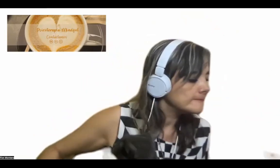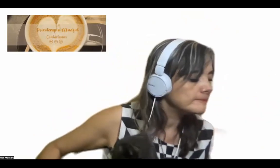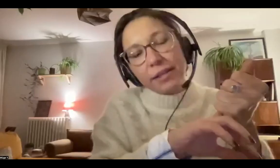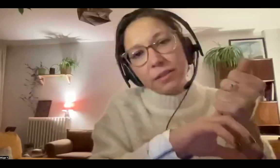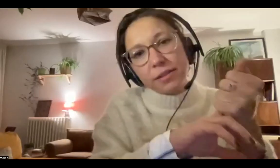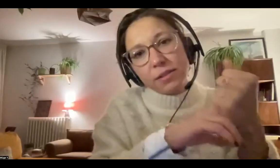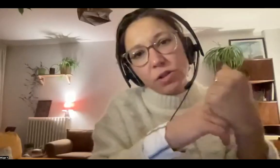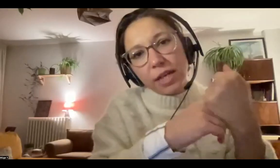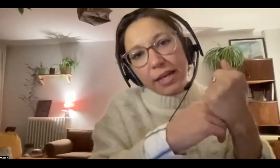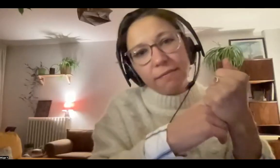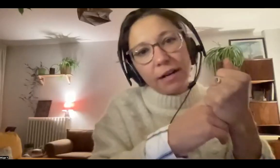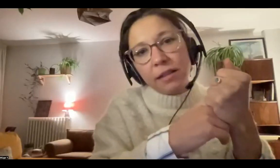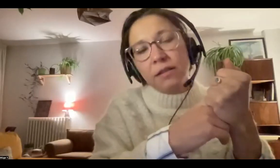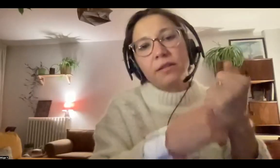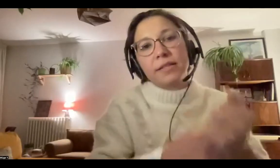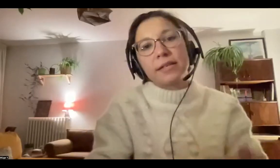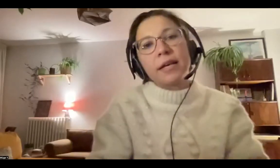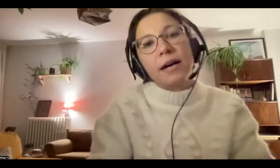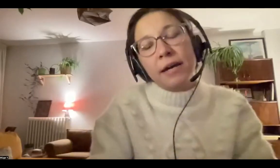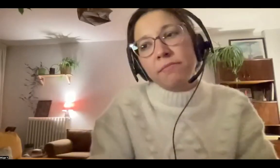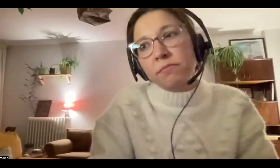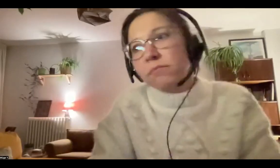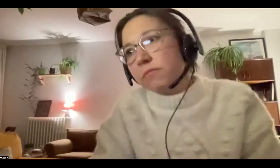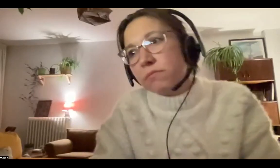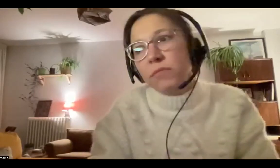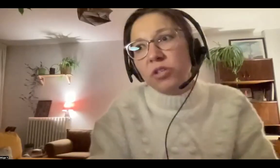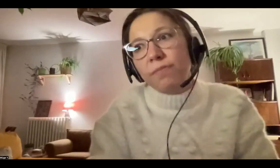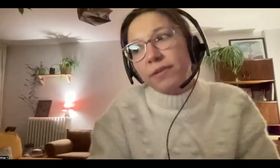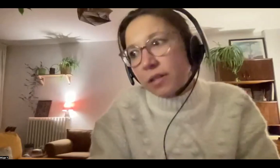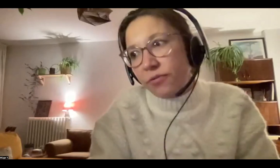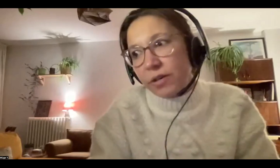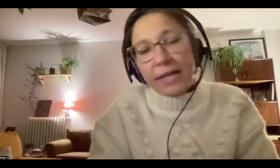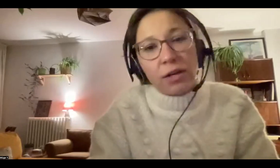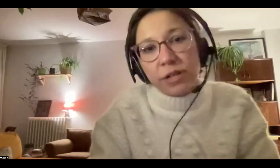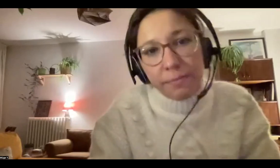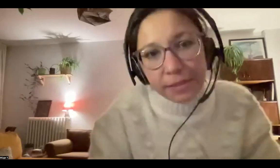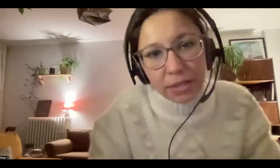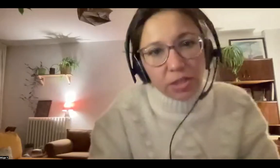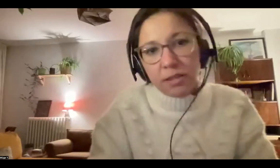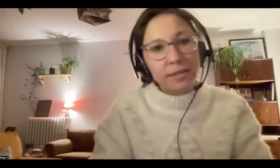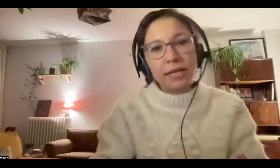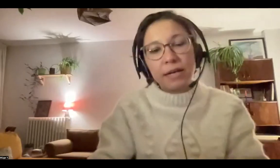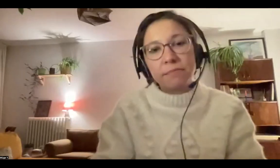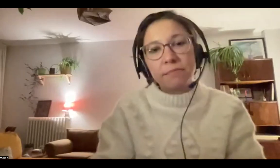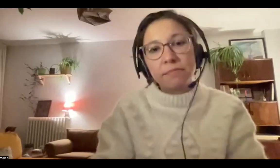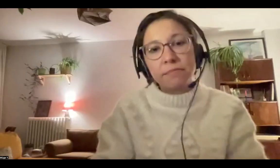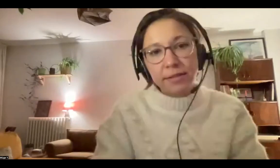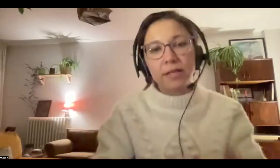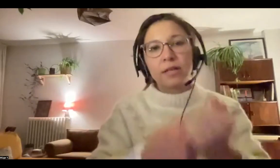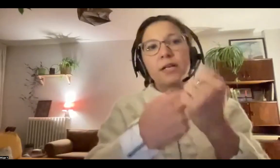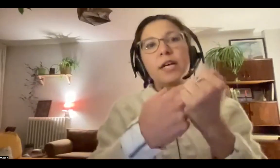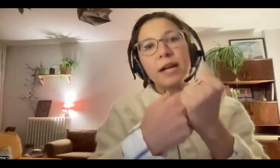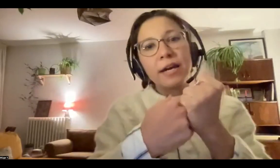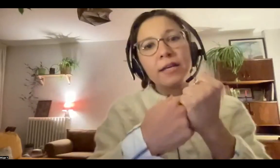even in the field, is it okay while, yeah. let's say, I am interpreting for a psychotherapy session, let's say I mm-hmm. did